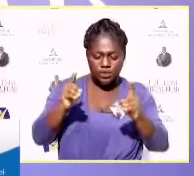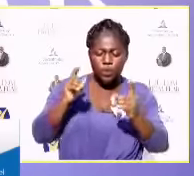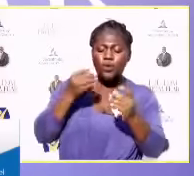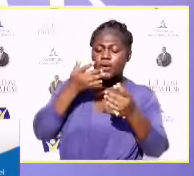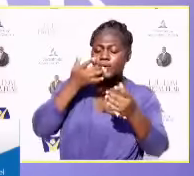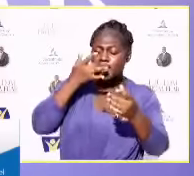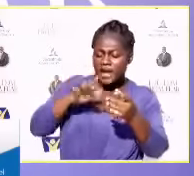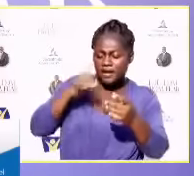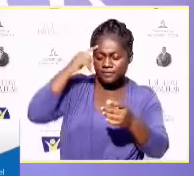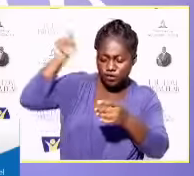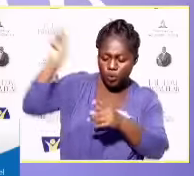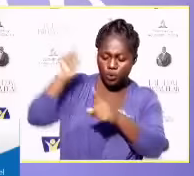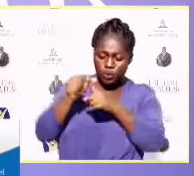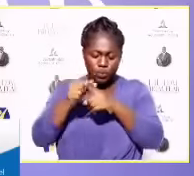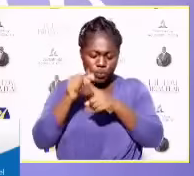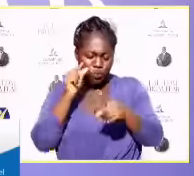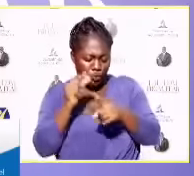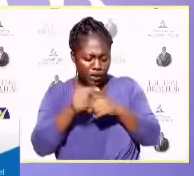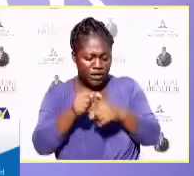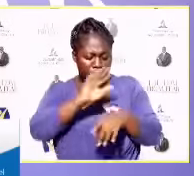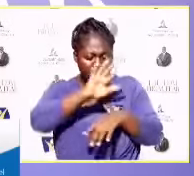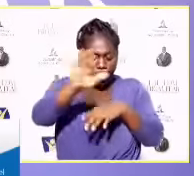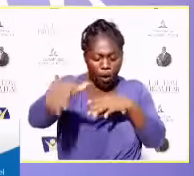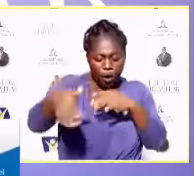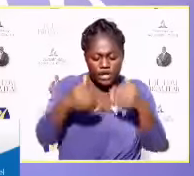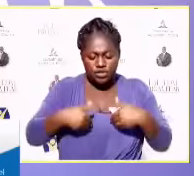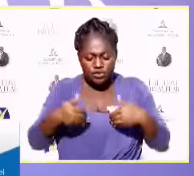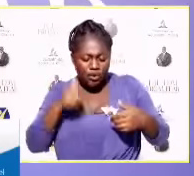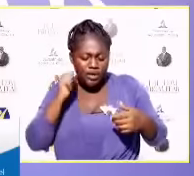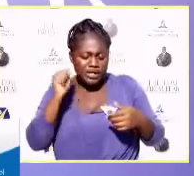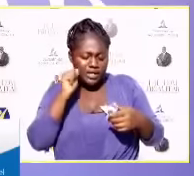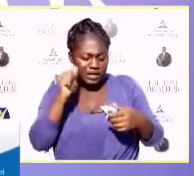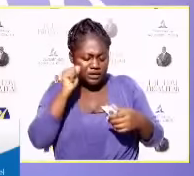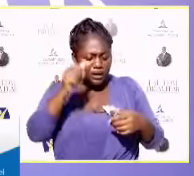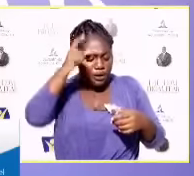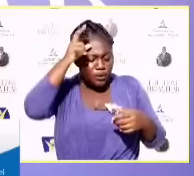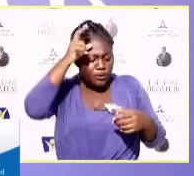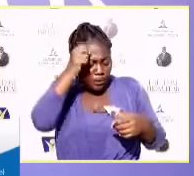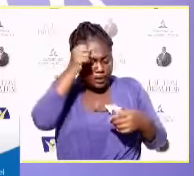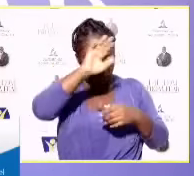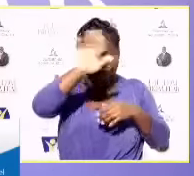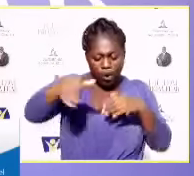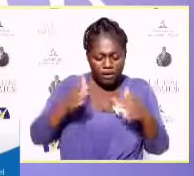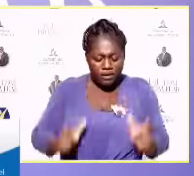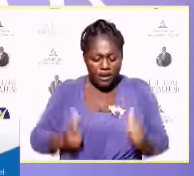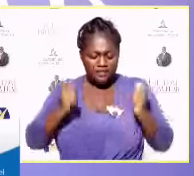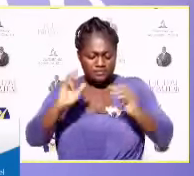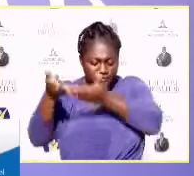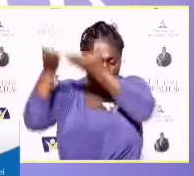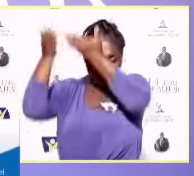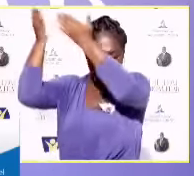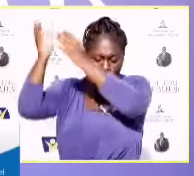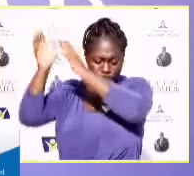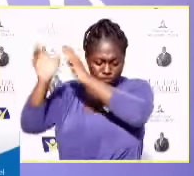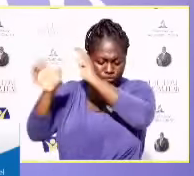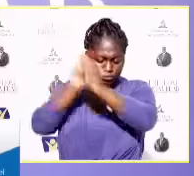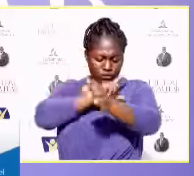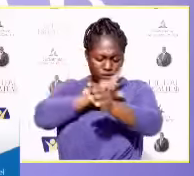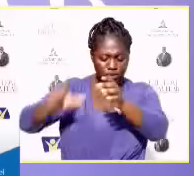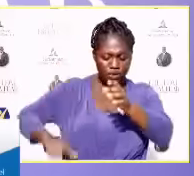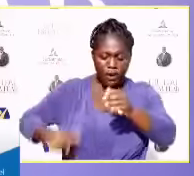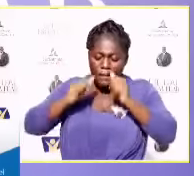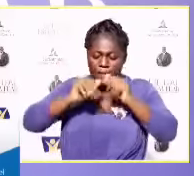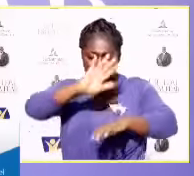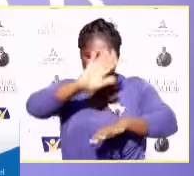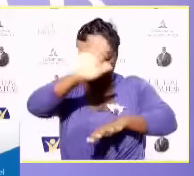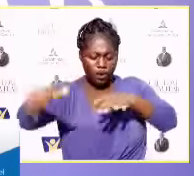Bless all the little boys and little girls, Father. Remind them that you want them to give their lives to you. Bless the host country of